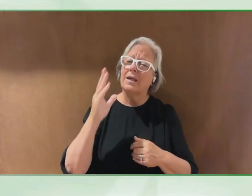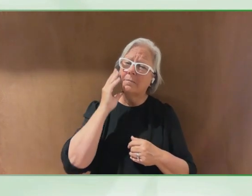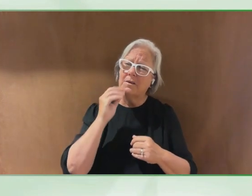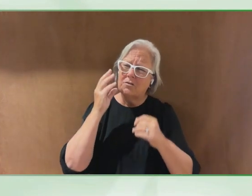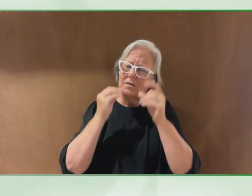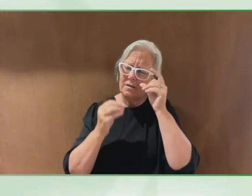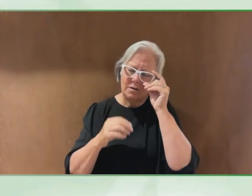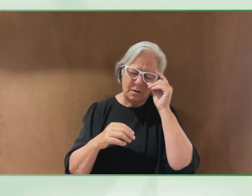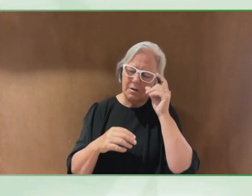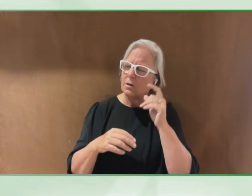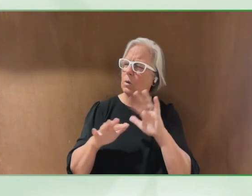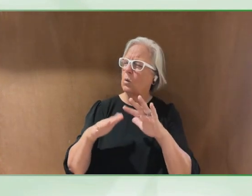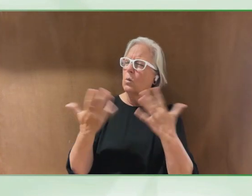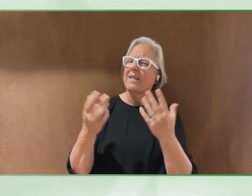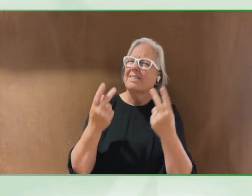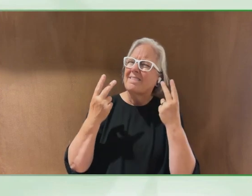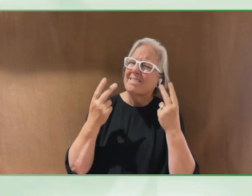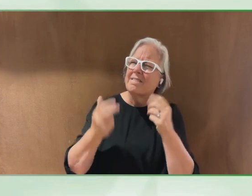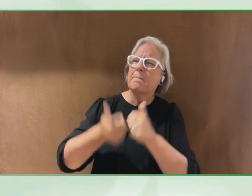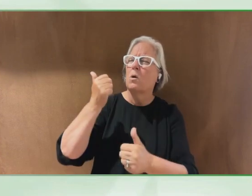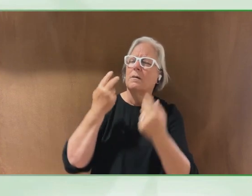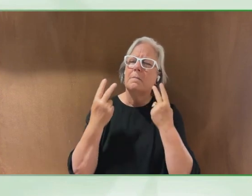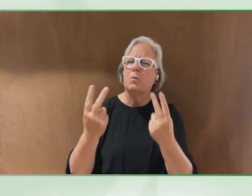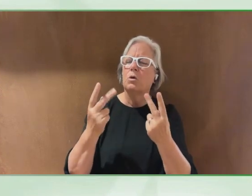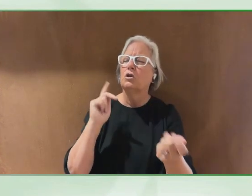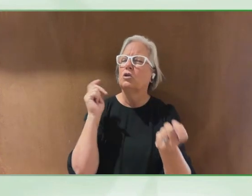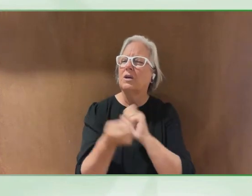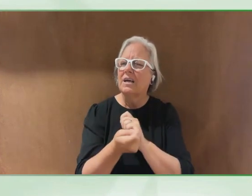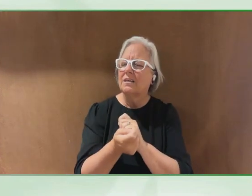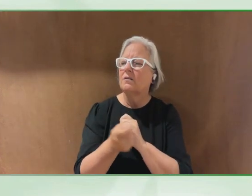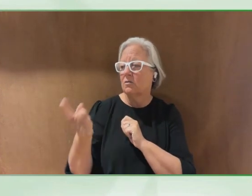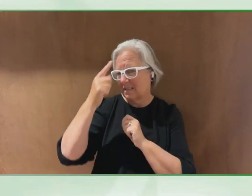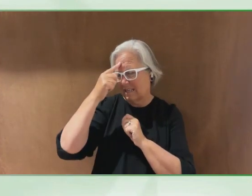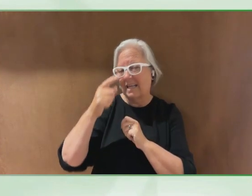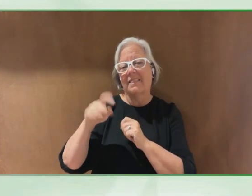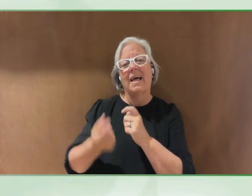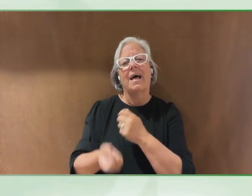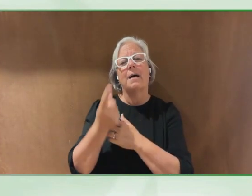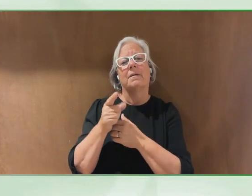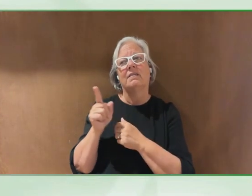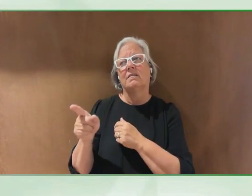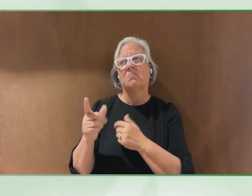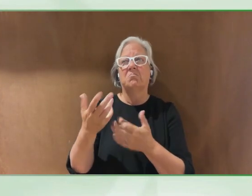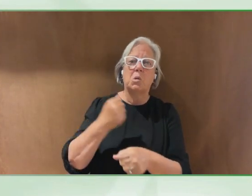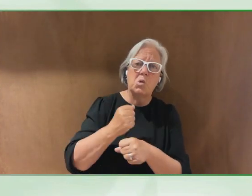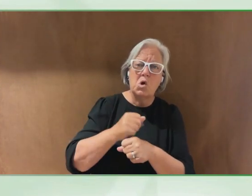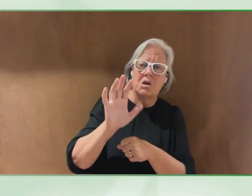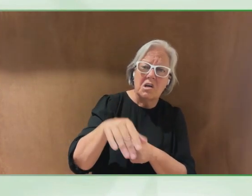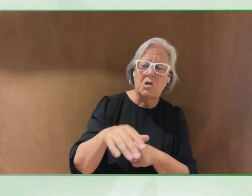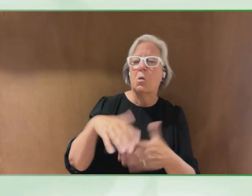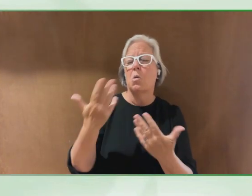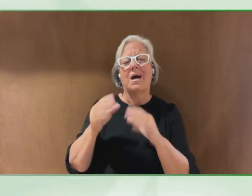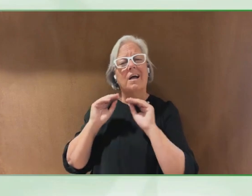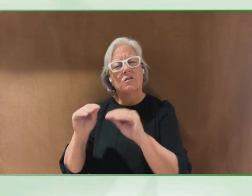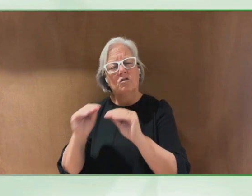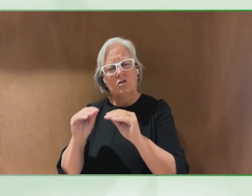most important changes that need to happen in the workplace or in the education system to ensure greater inclusion and